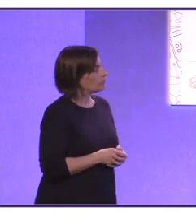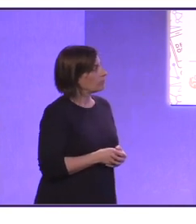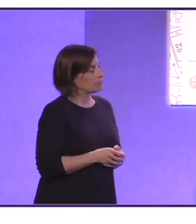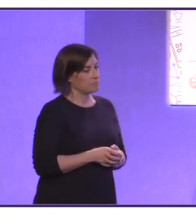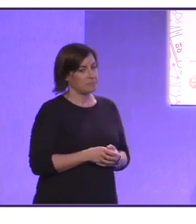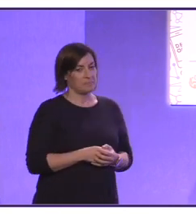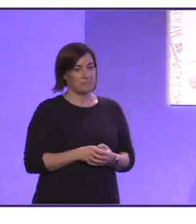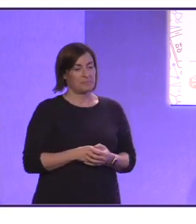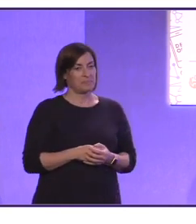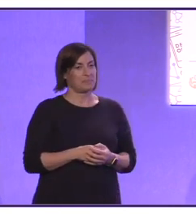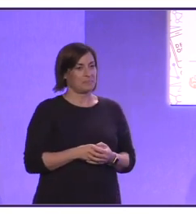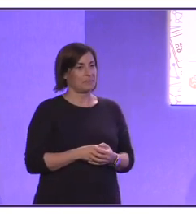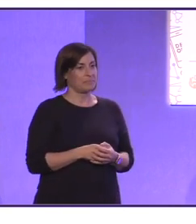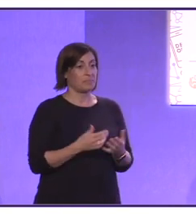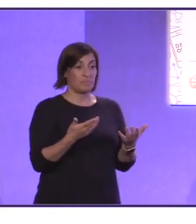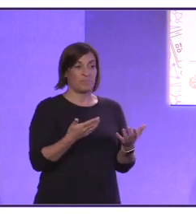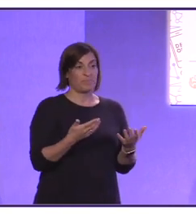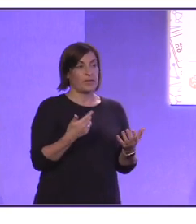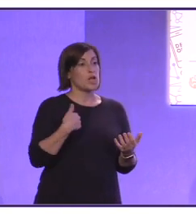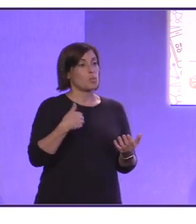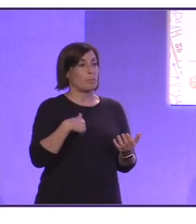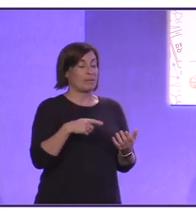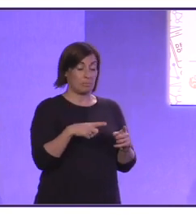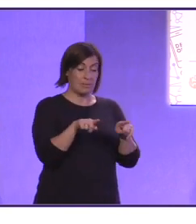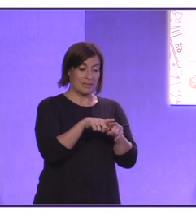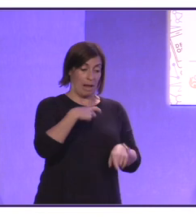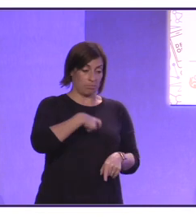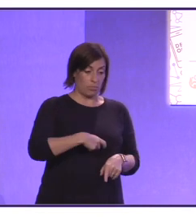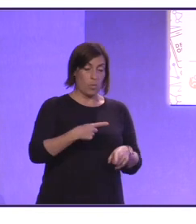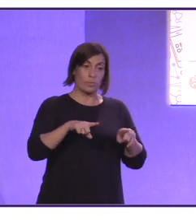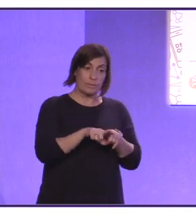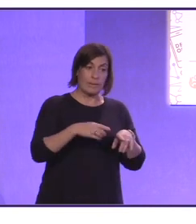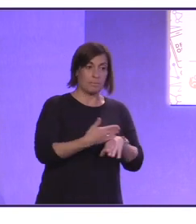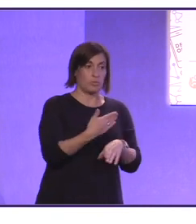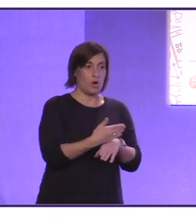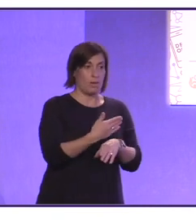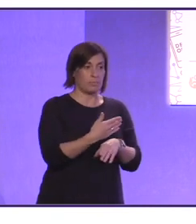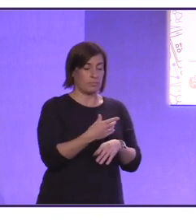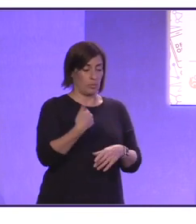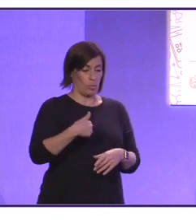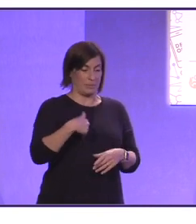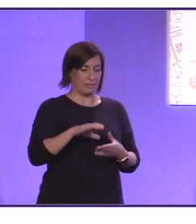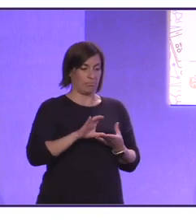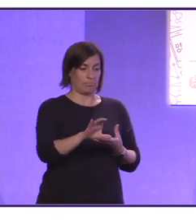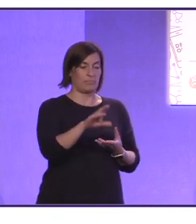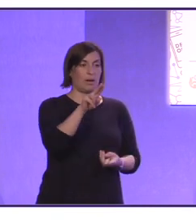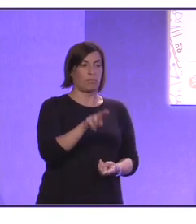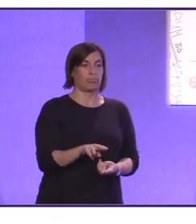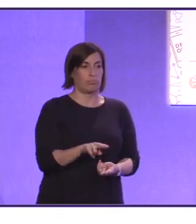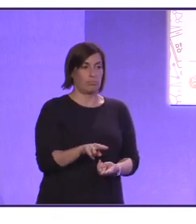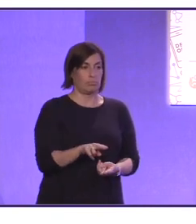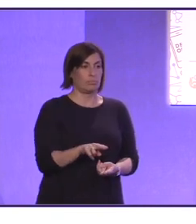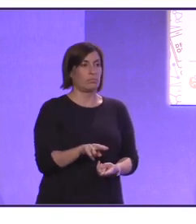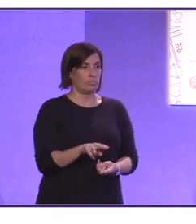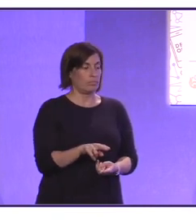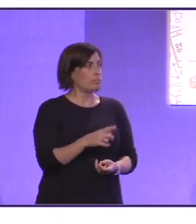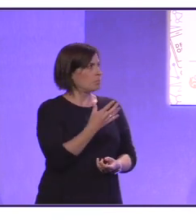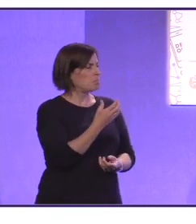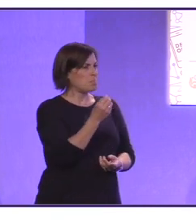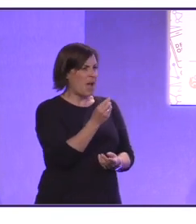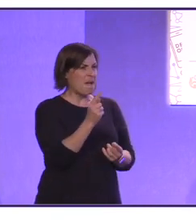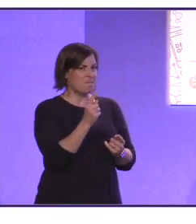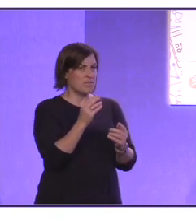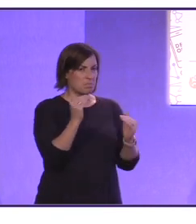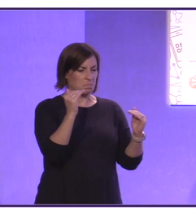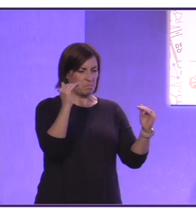world, women are paid less for in the same role. However, in some countries, that's being closed, and that gap is narrowing, which I think